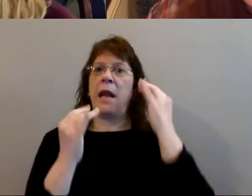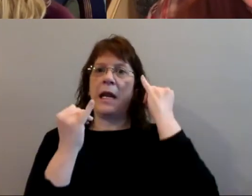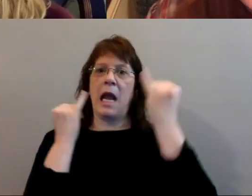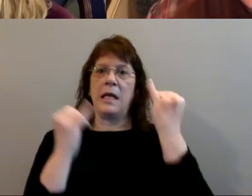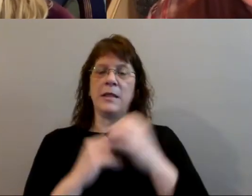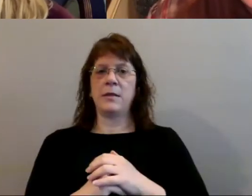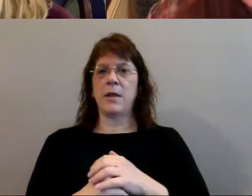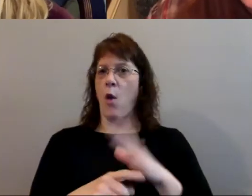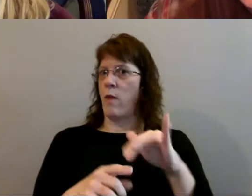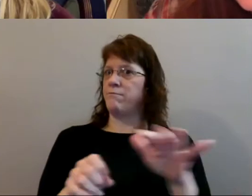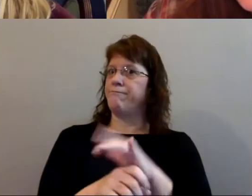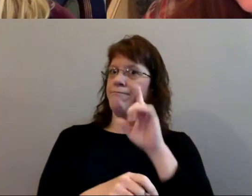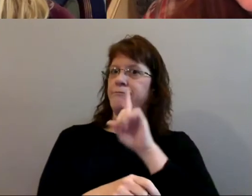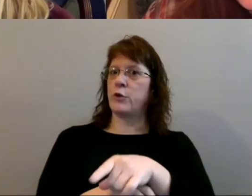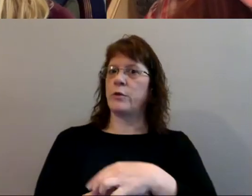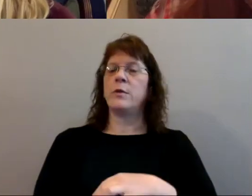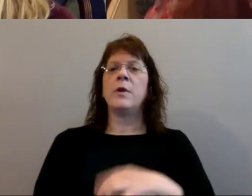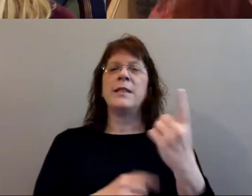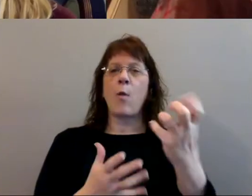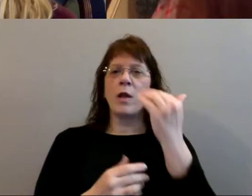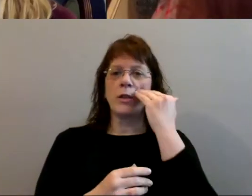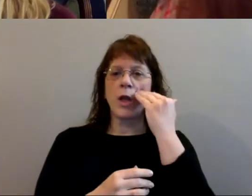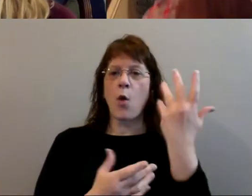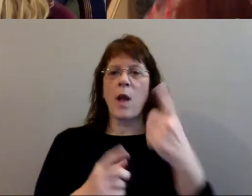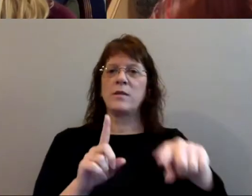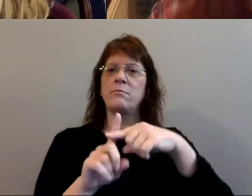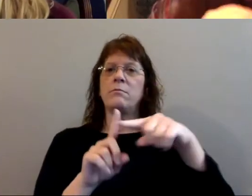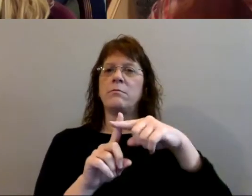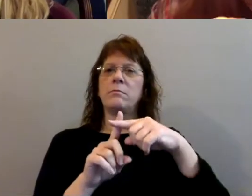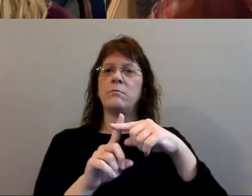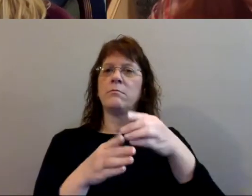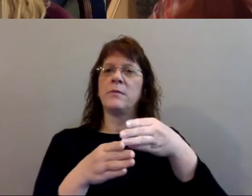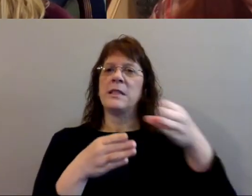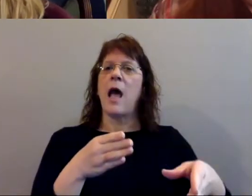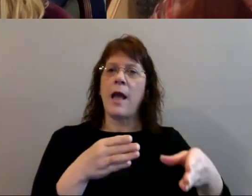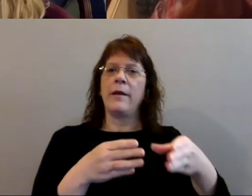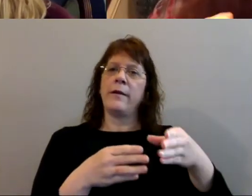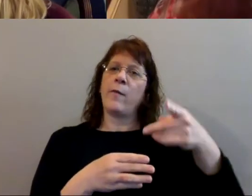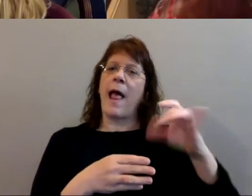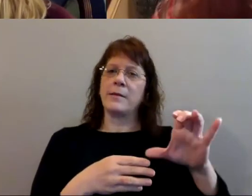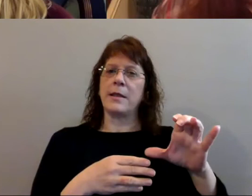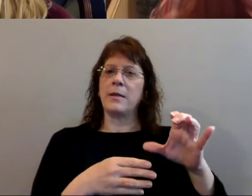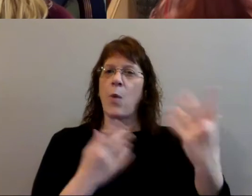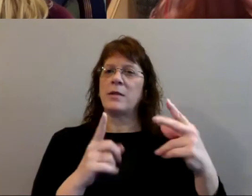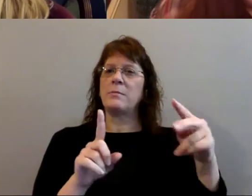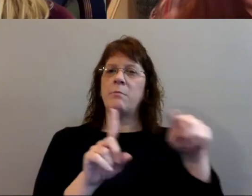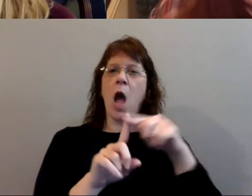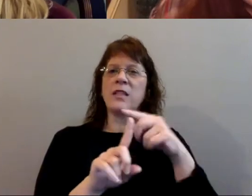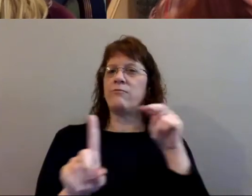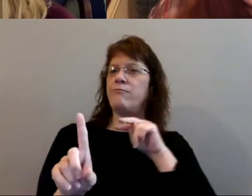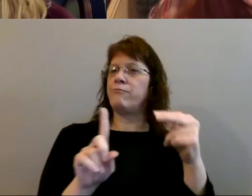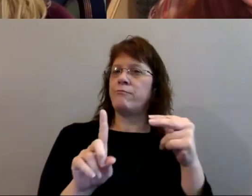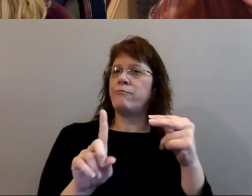true. Um, Someone would like to know, what's the good side of plastic? What's like the positive, what can we see a silver lining